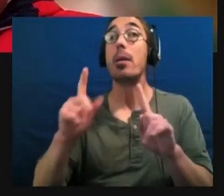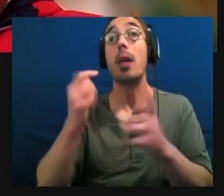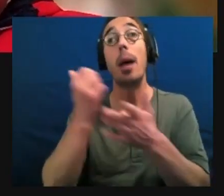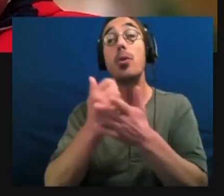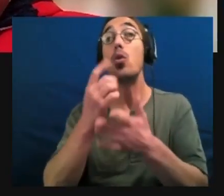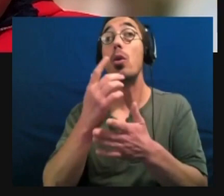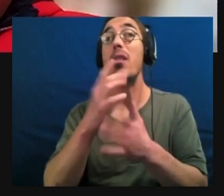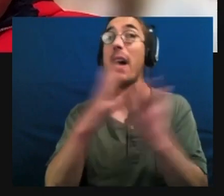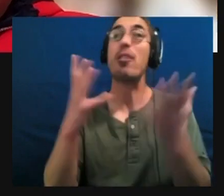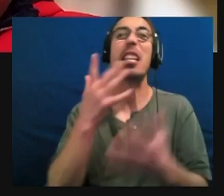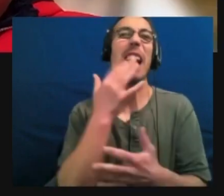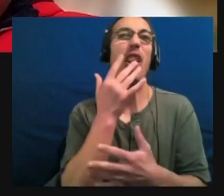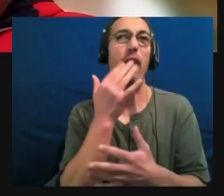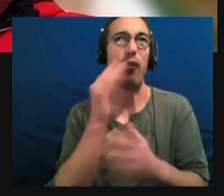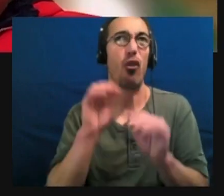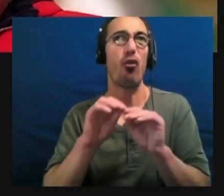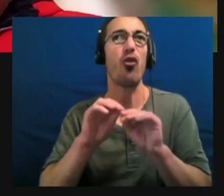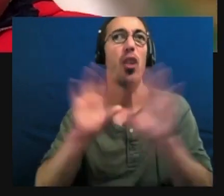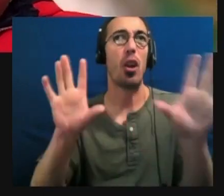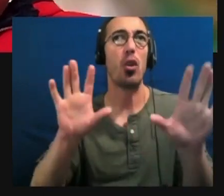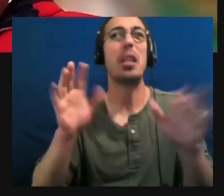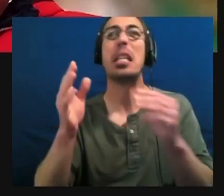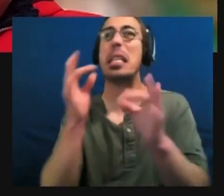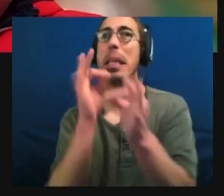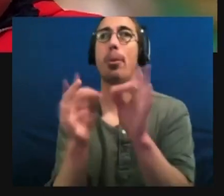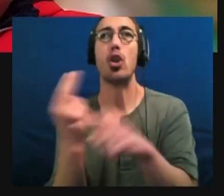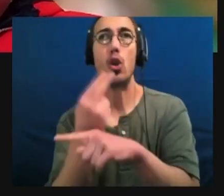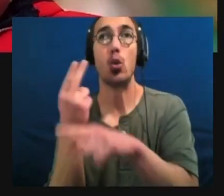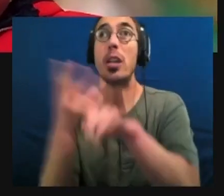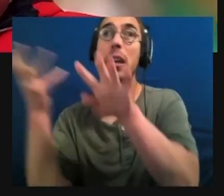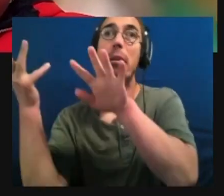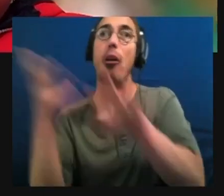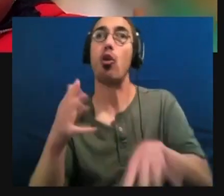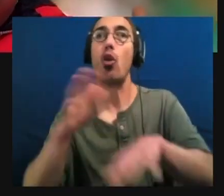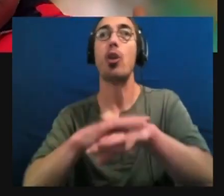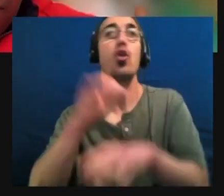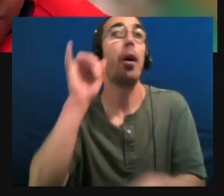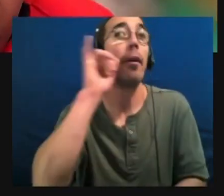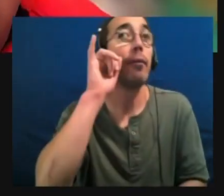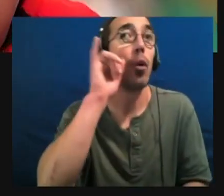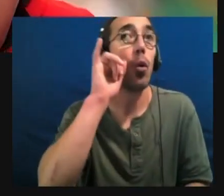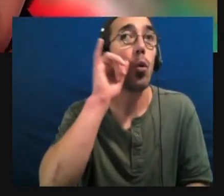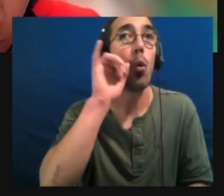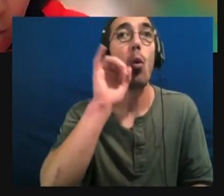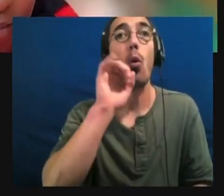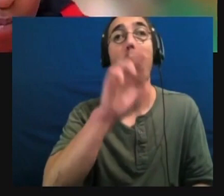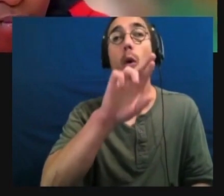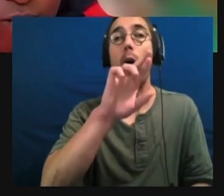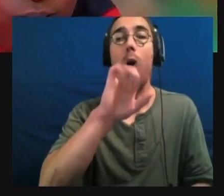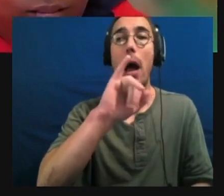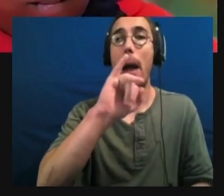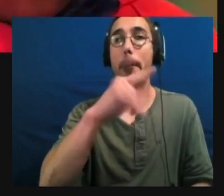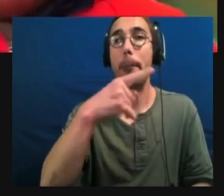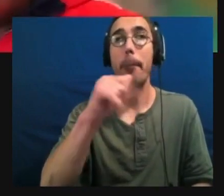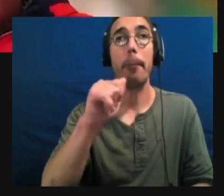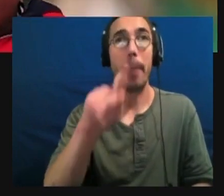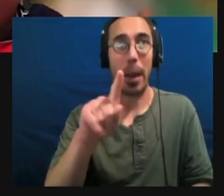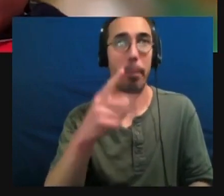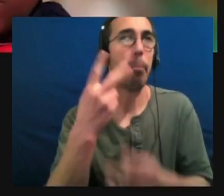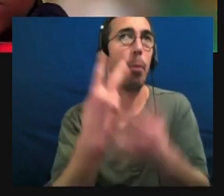to use, and you can download it on your iPhone and iPad.